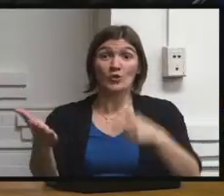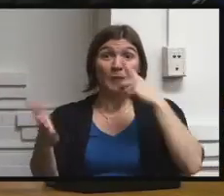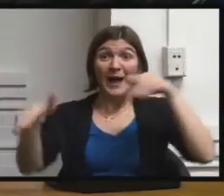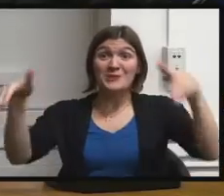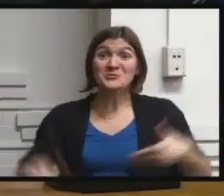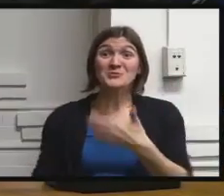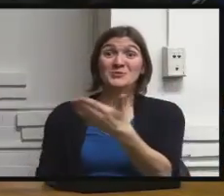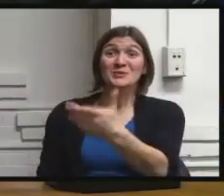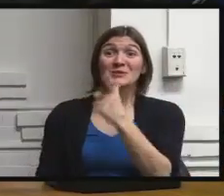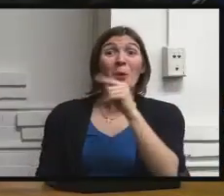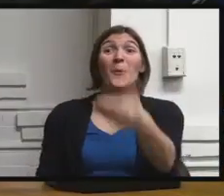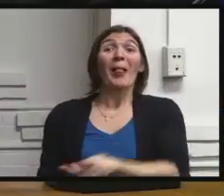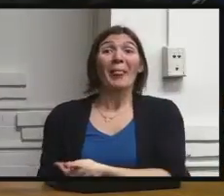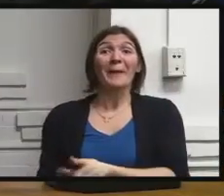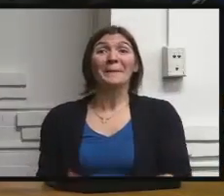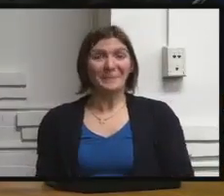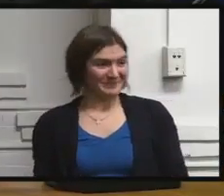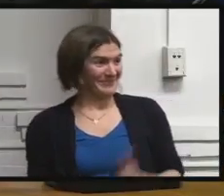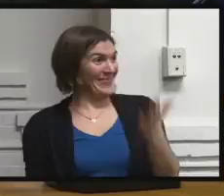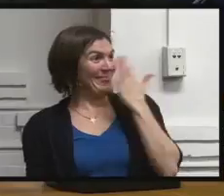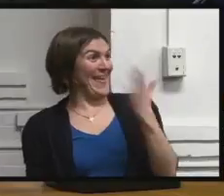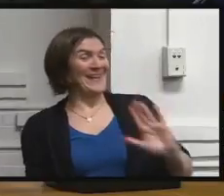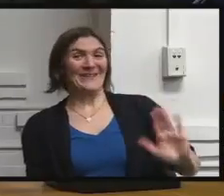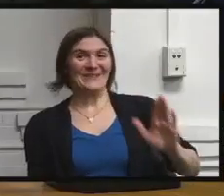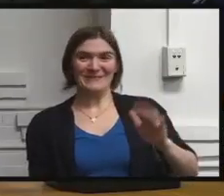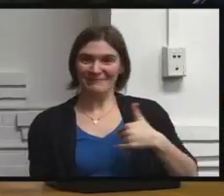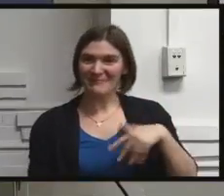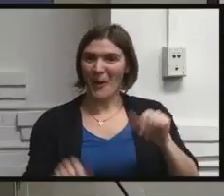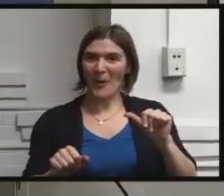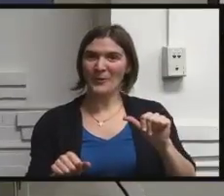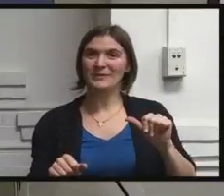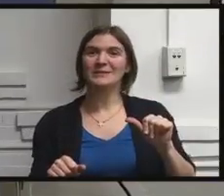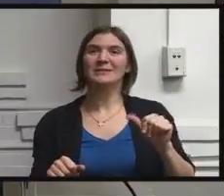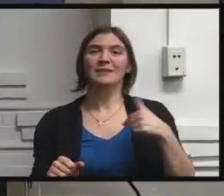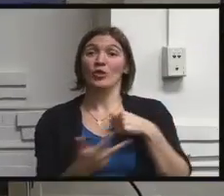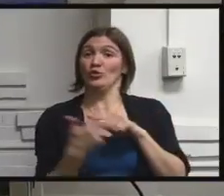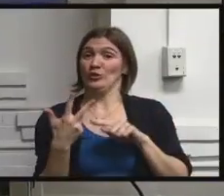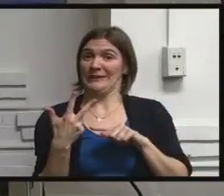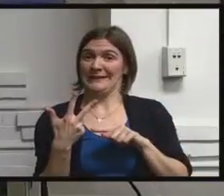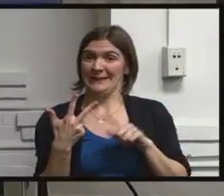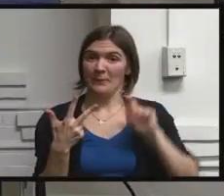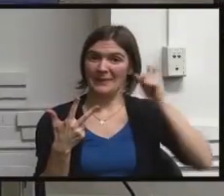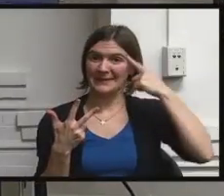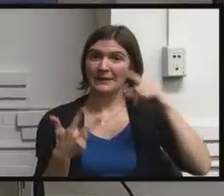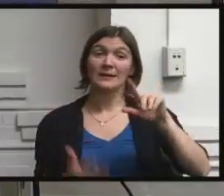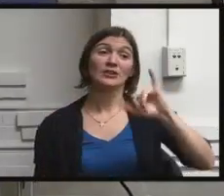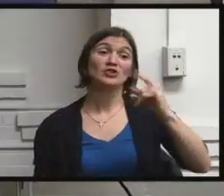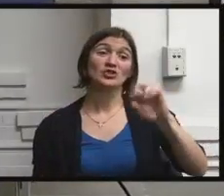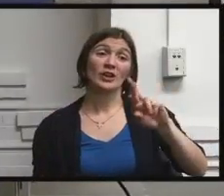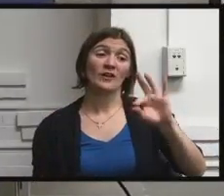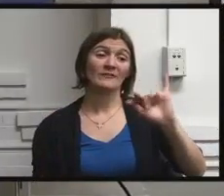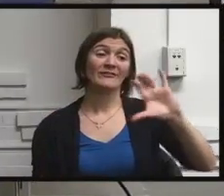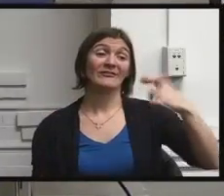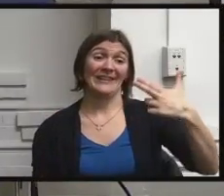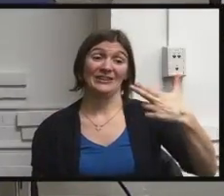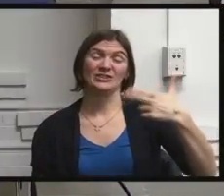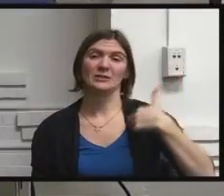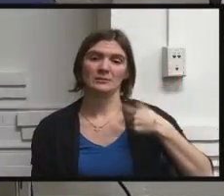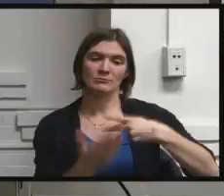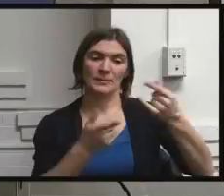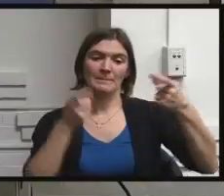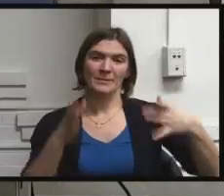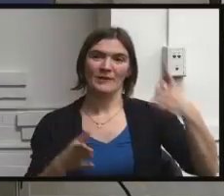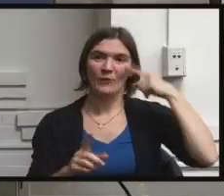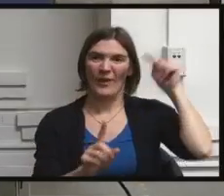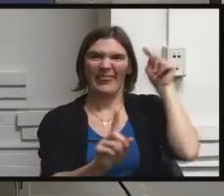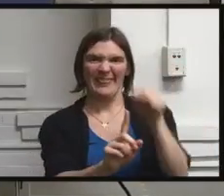want to introduce yourselves, welcome. Welcome. Thank you very much for having me here, for having us here. My name is Jennifer Fitch. I am the project manager